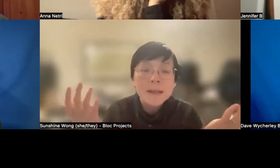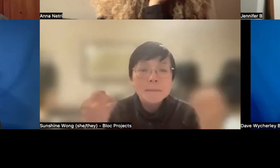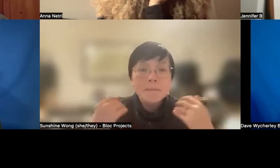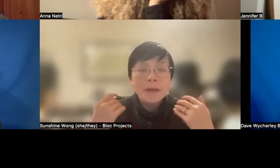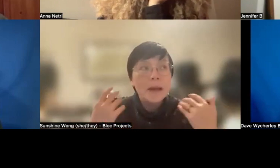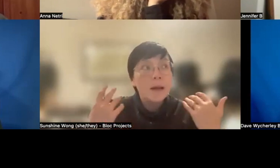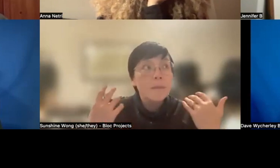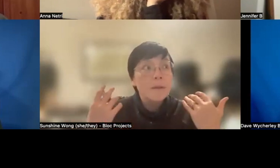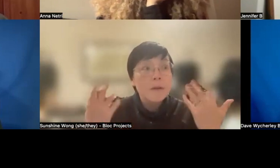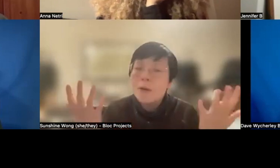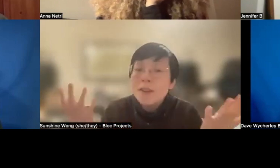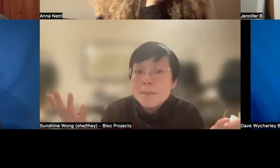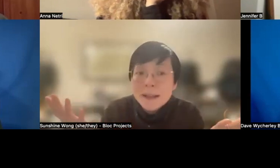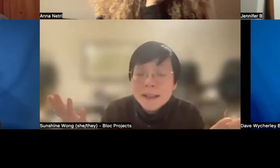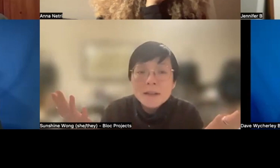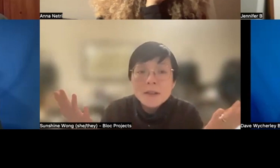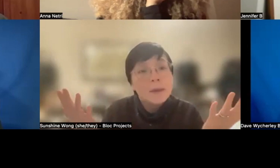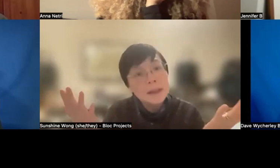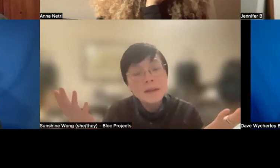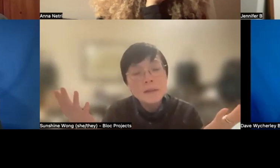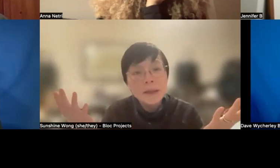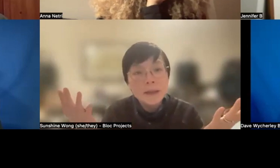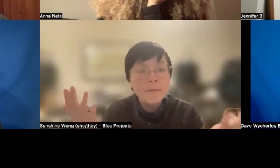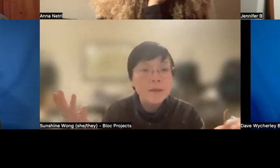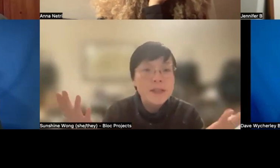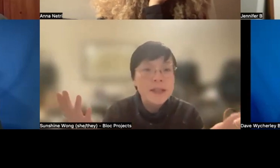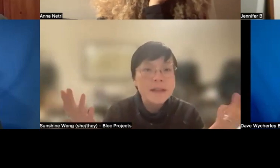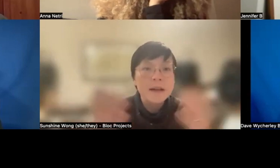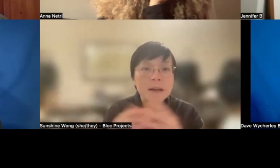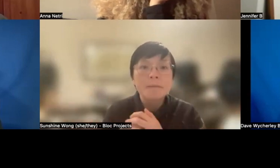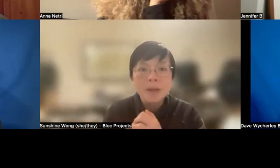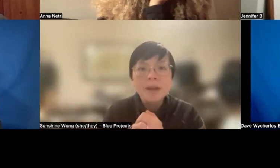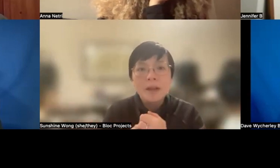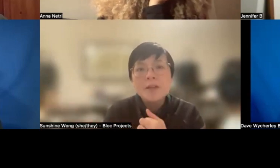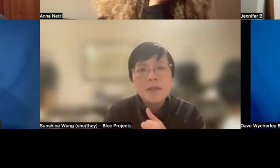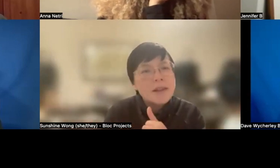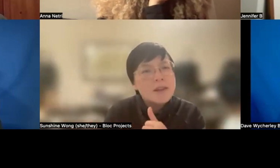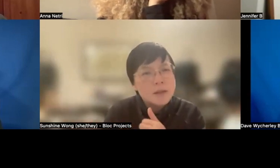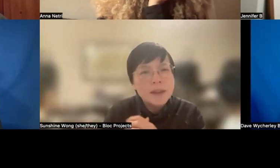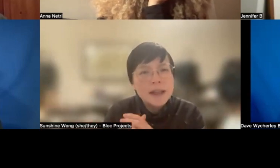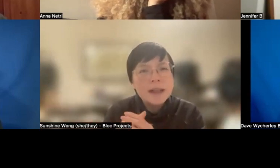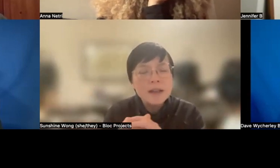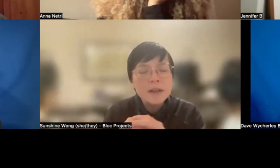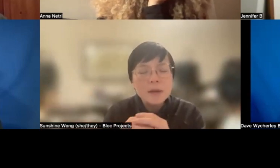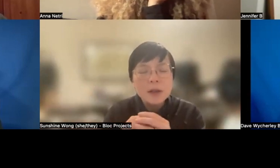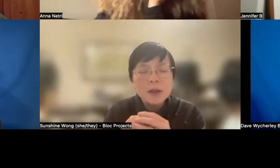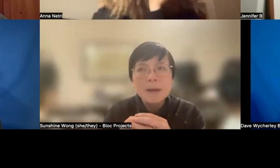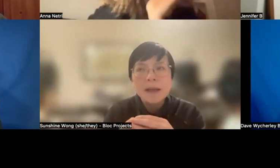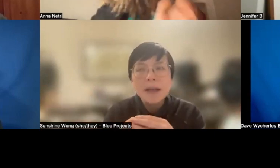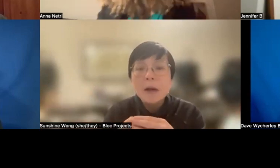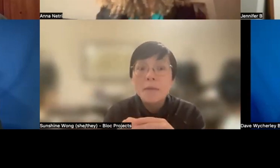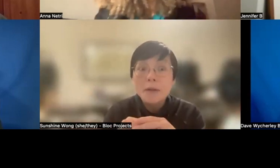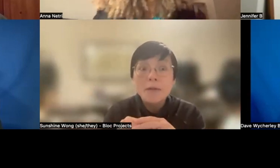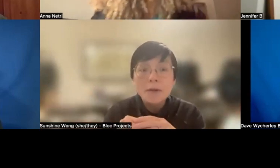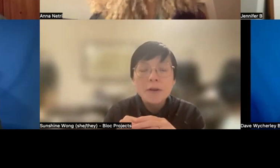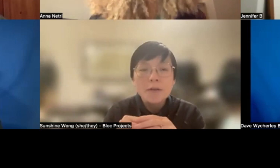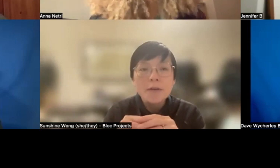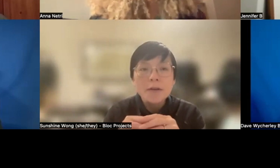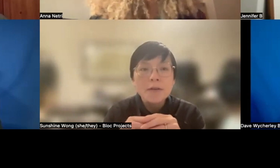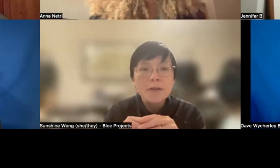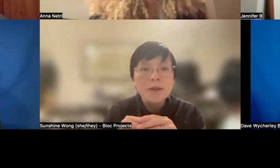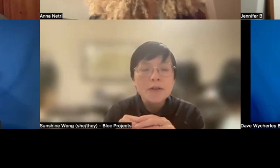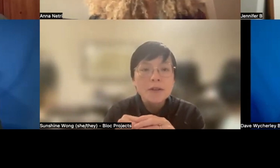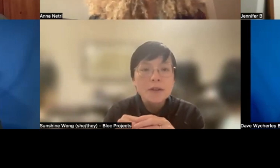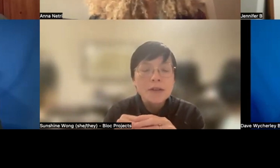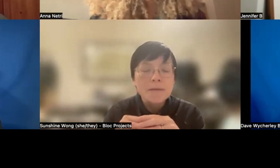be, or the spelling could be a little bit confusing. So that sort of thing could be helpful